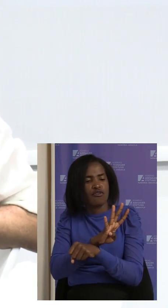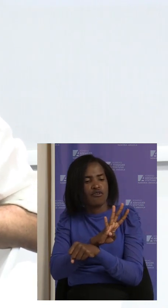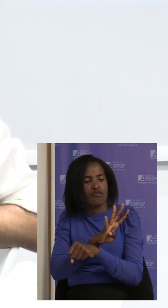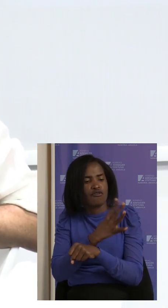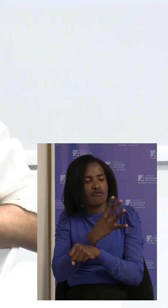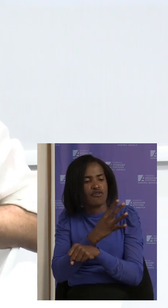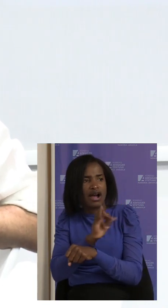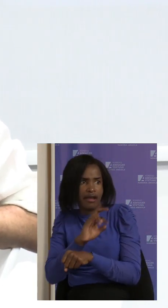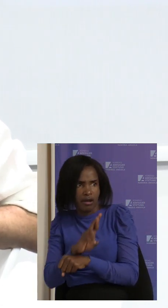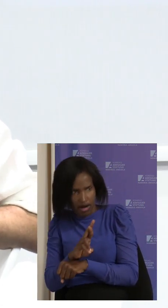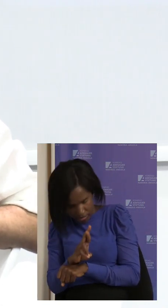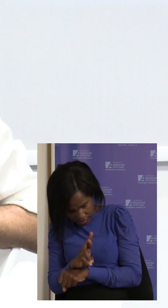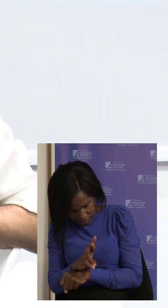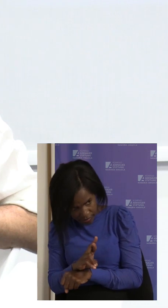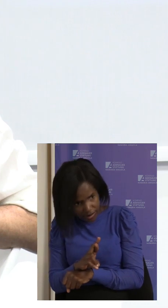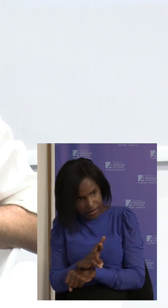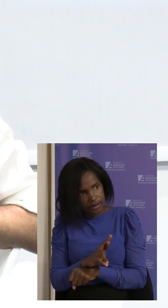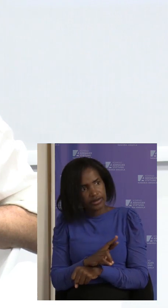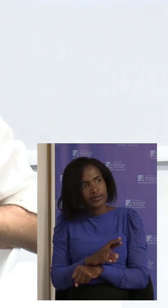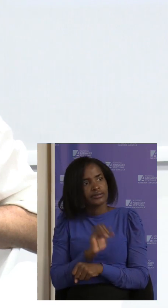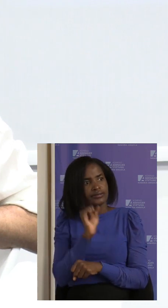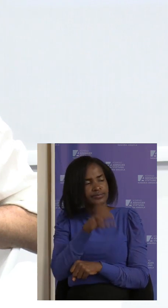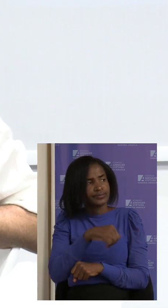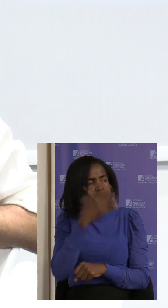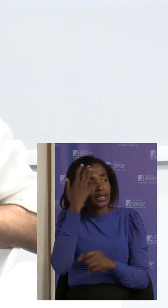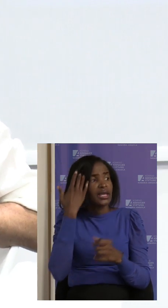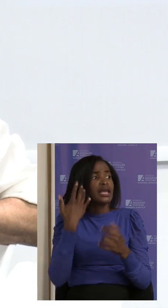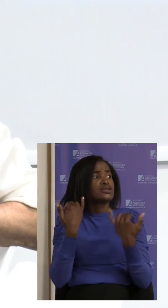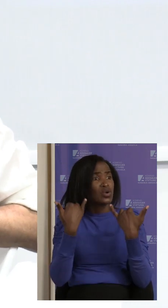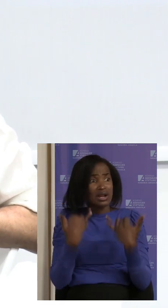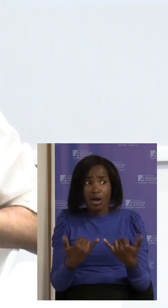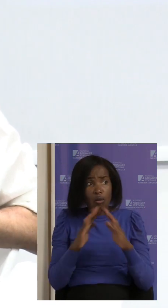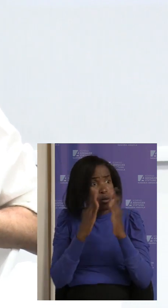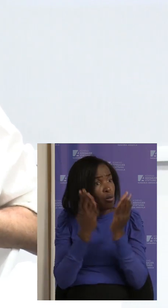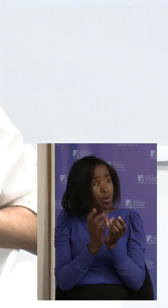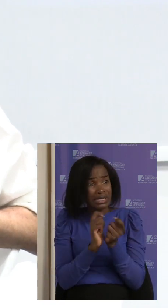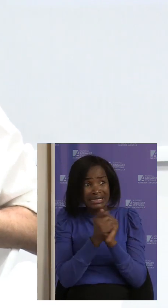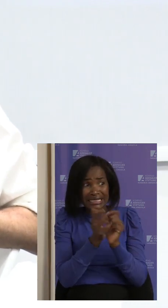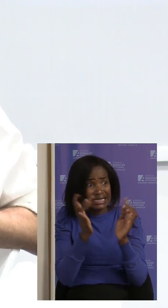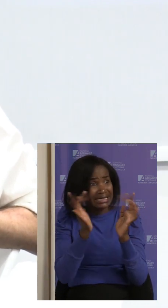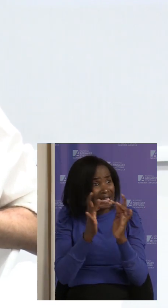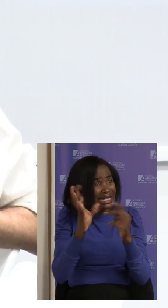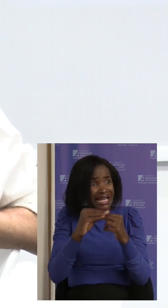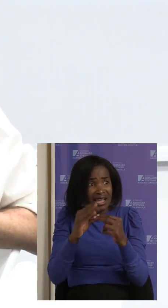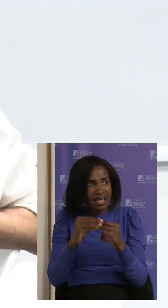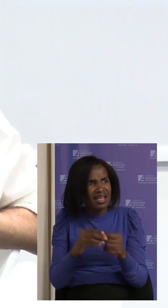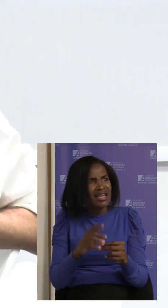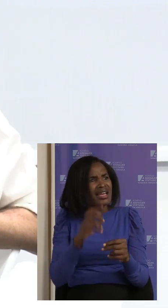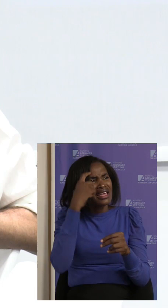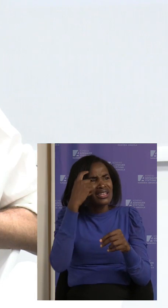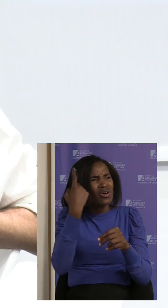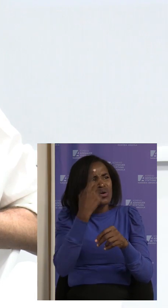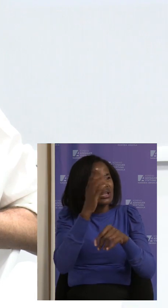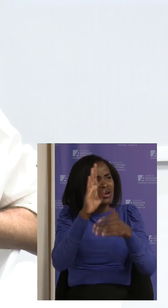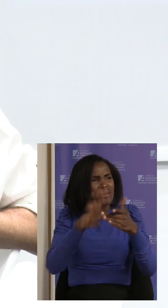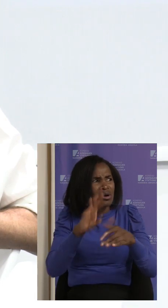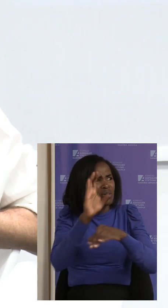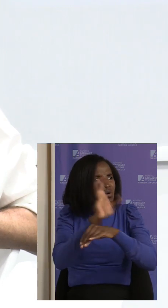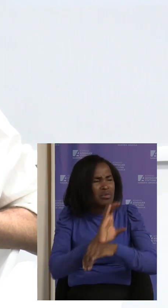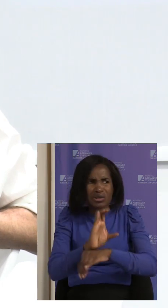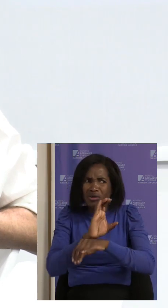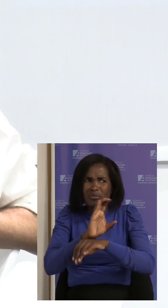an evolutionary pace. Because the fourth industrial revolution, people think it's about computers. It's not just about computers.